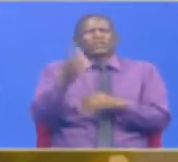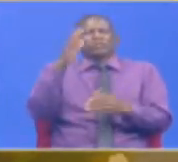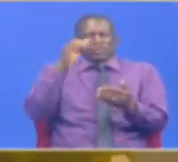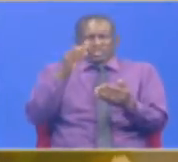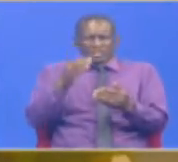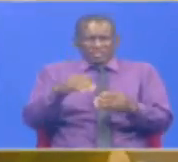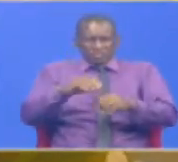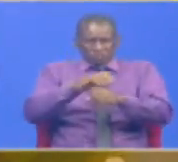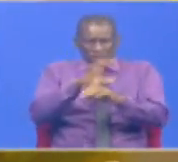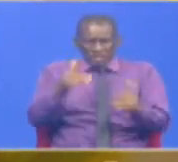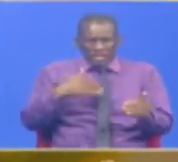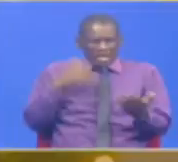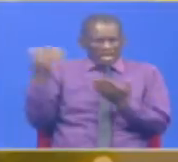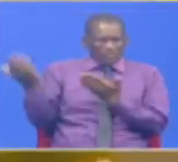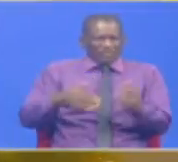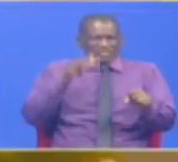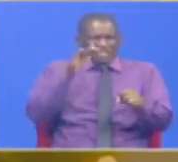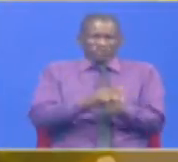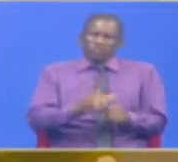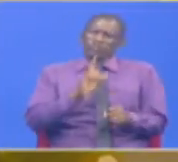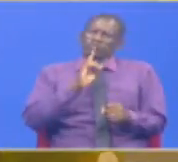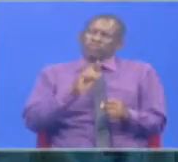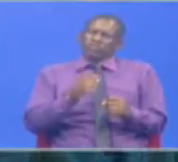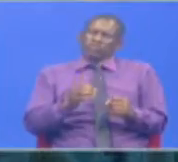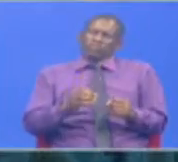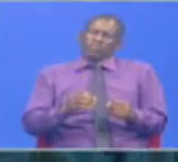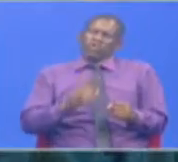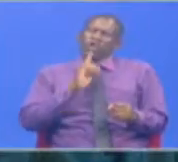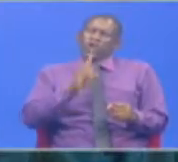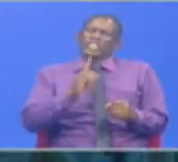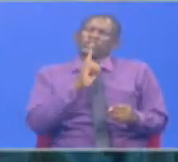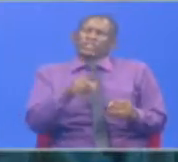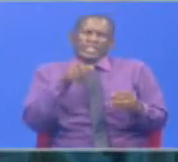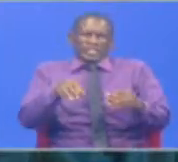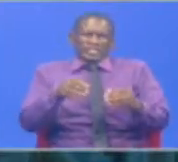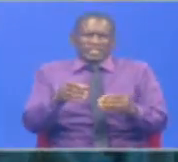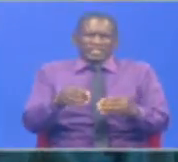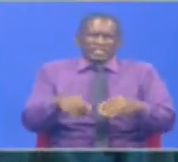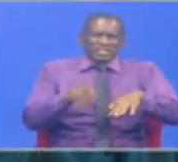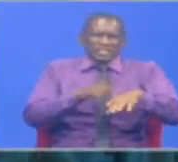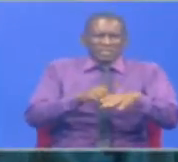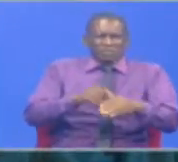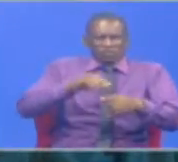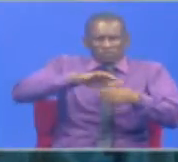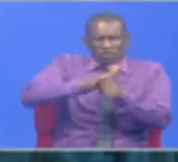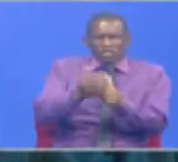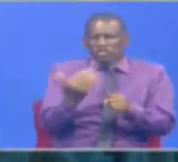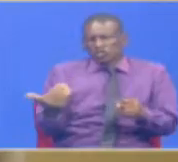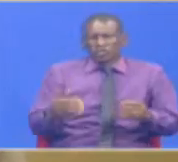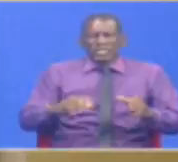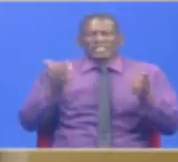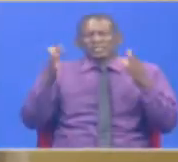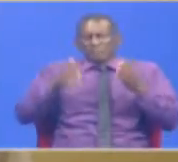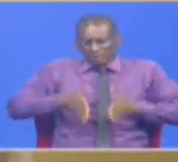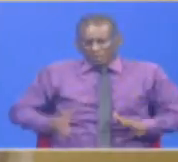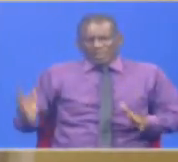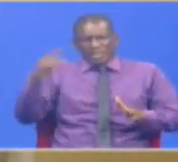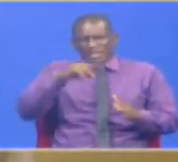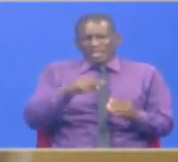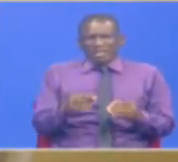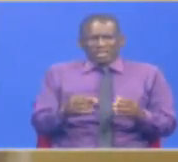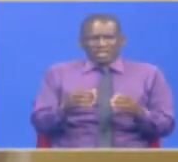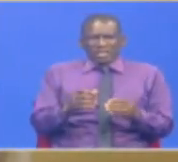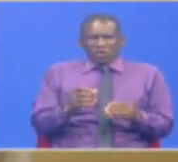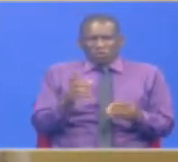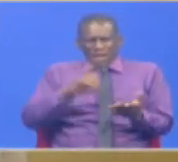I've received lots of orders during this COVID season. Children are celebrating birthdays, couples. In a week, I can bake like